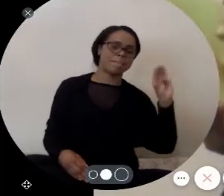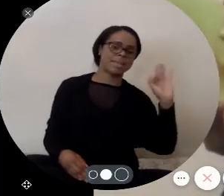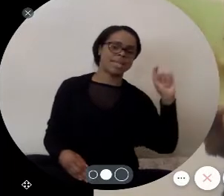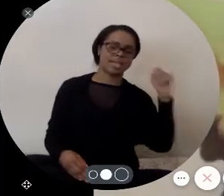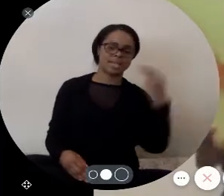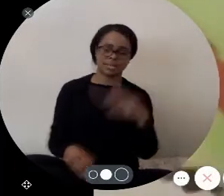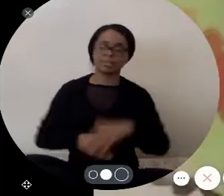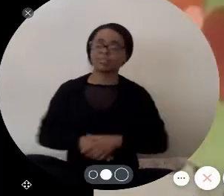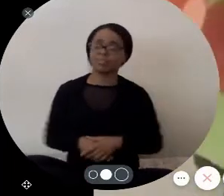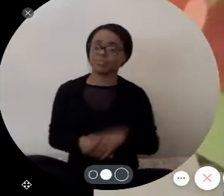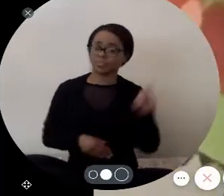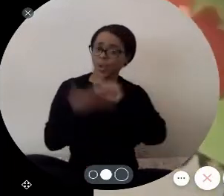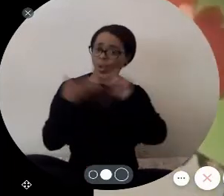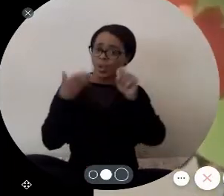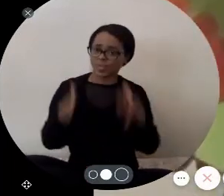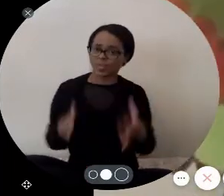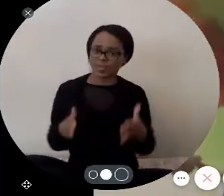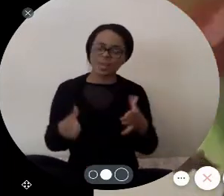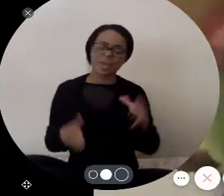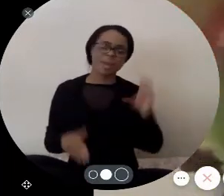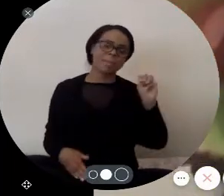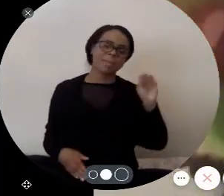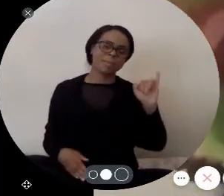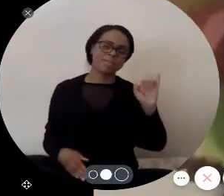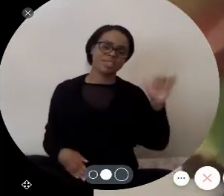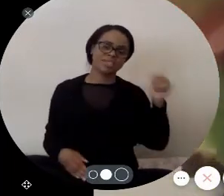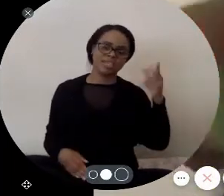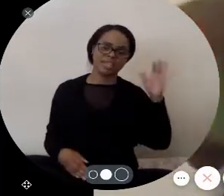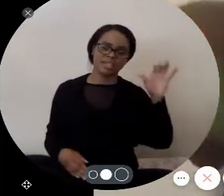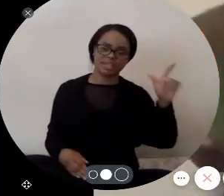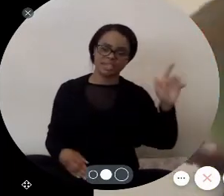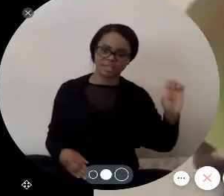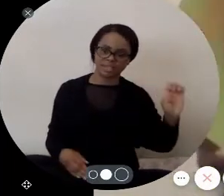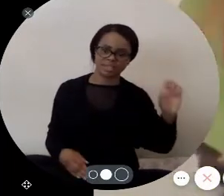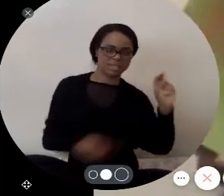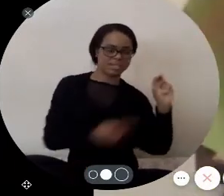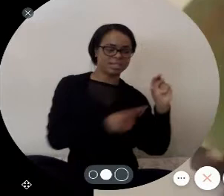Cordelia by Michelle Nelson-Schmidt.